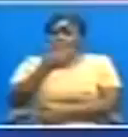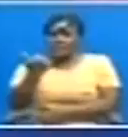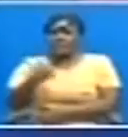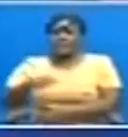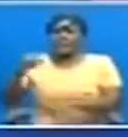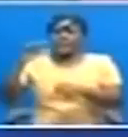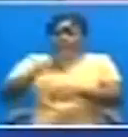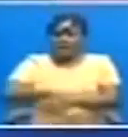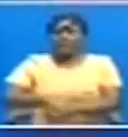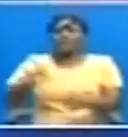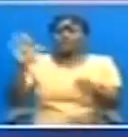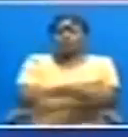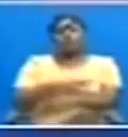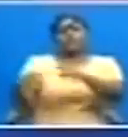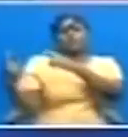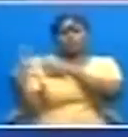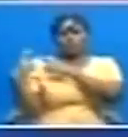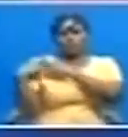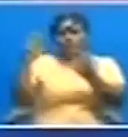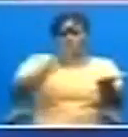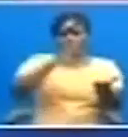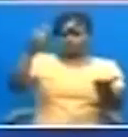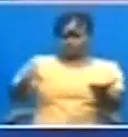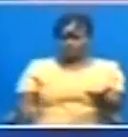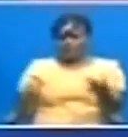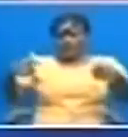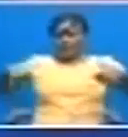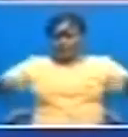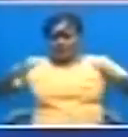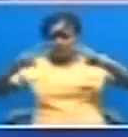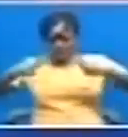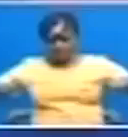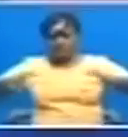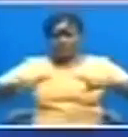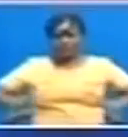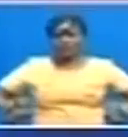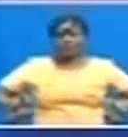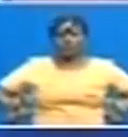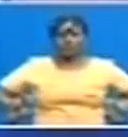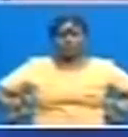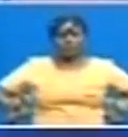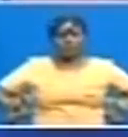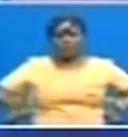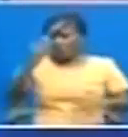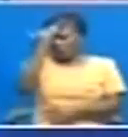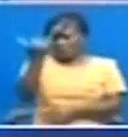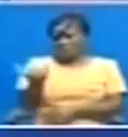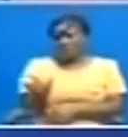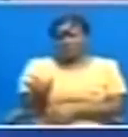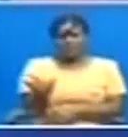the political responsibility by resigning and allowing investigation to go on in a ministry. Why is it